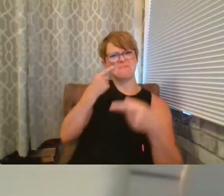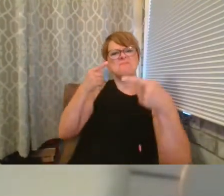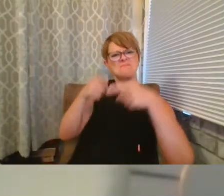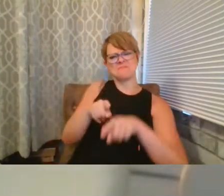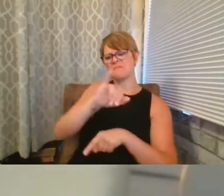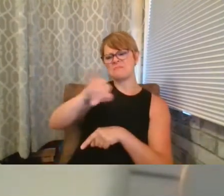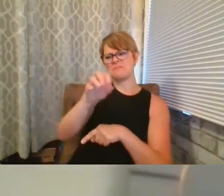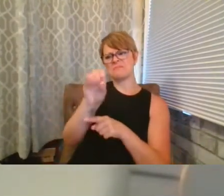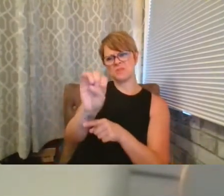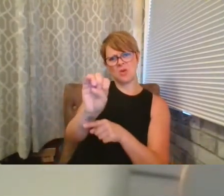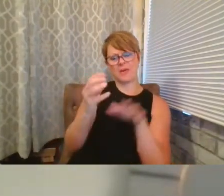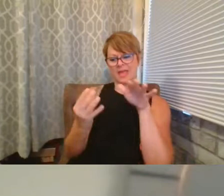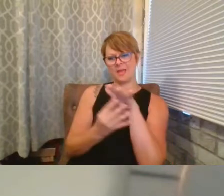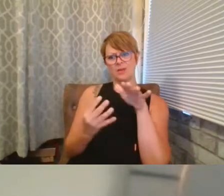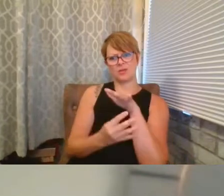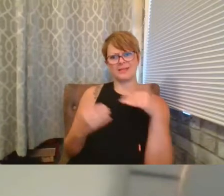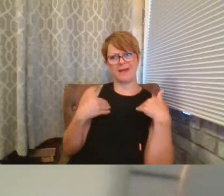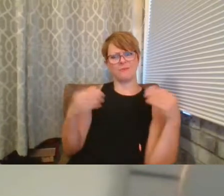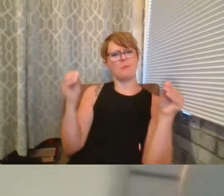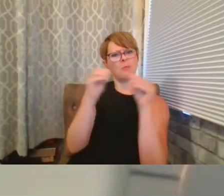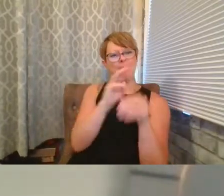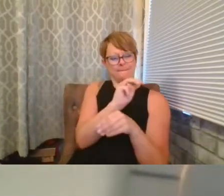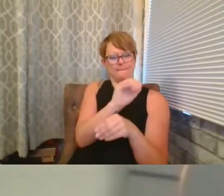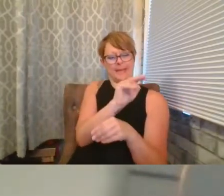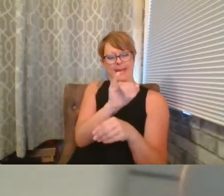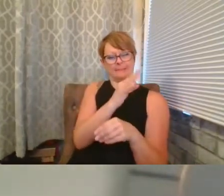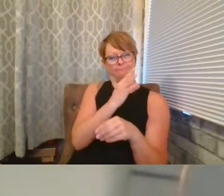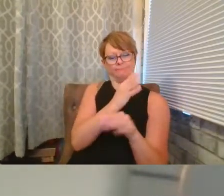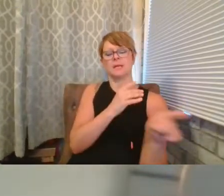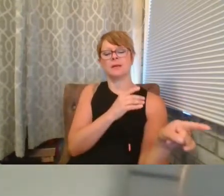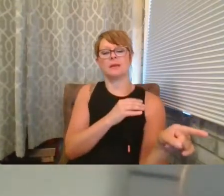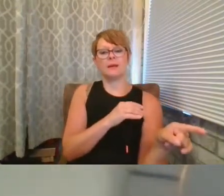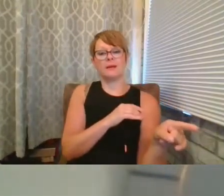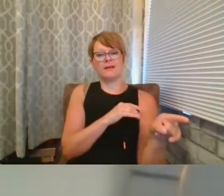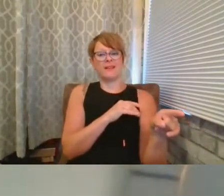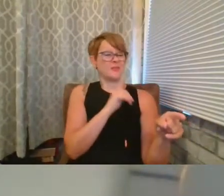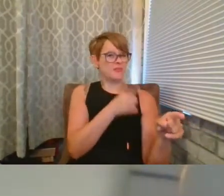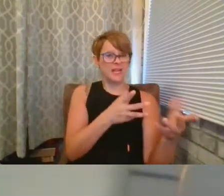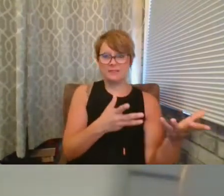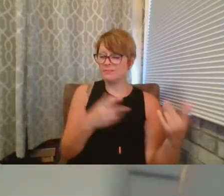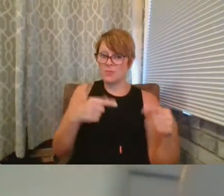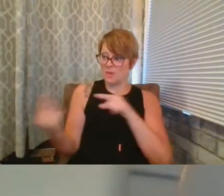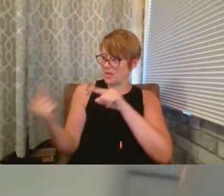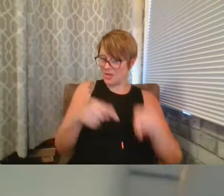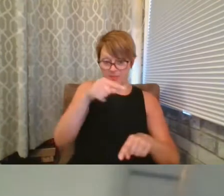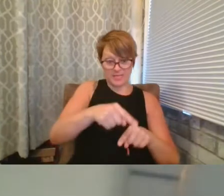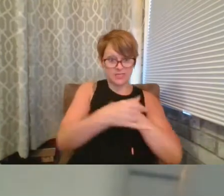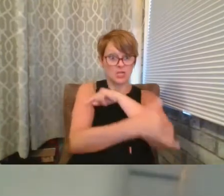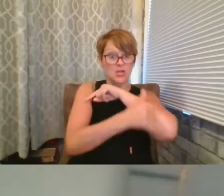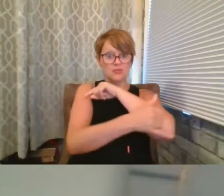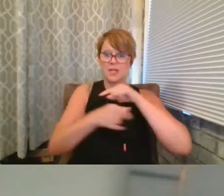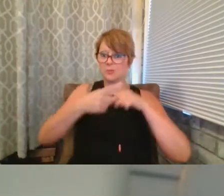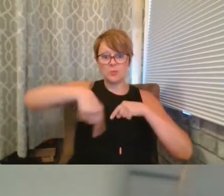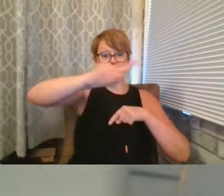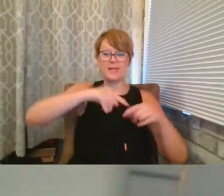immigrants have more entrepreneurial skills, because when we come to this country, anyway, we adjust a lot. We accept and we do a lot of sacrifices.